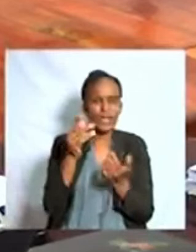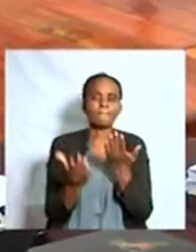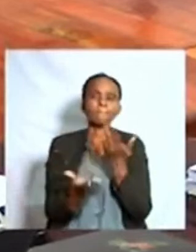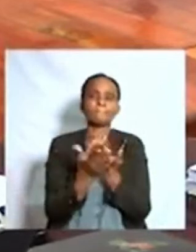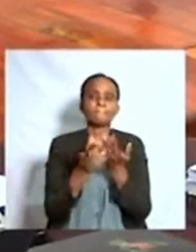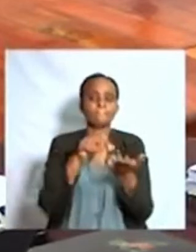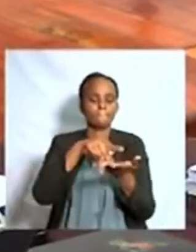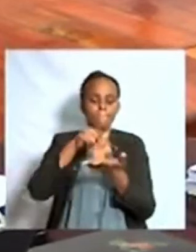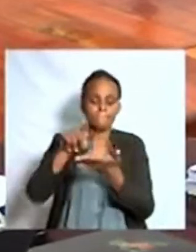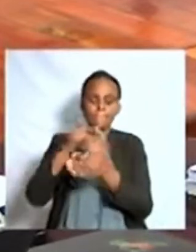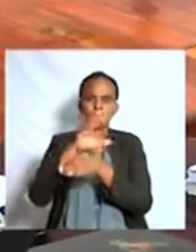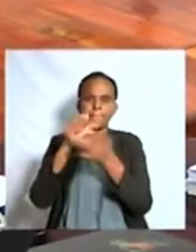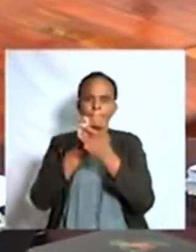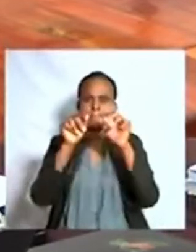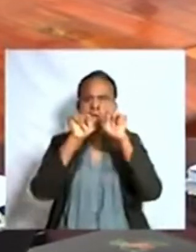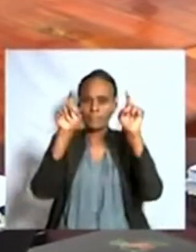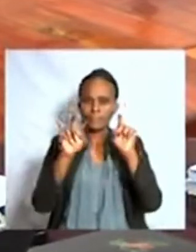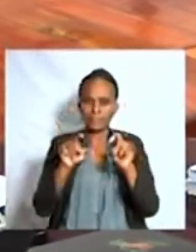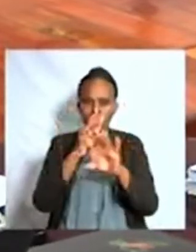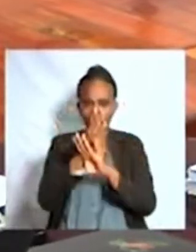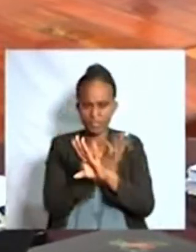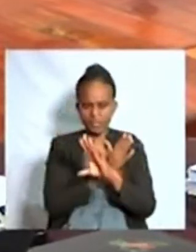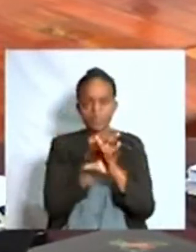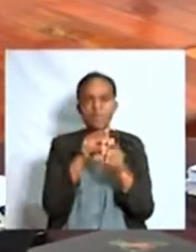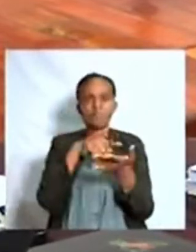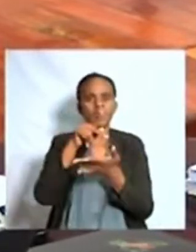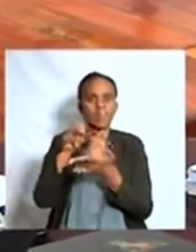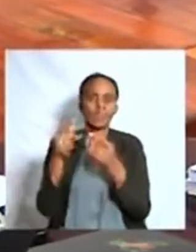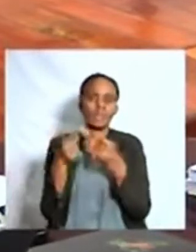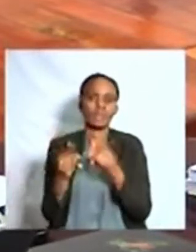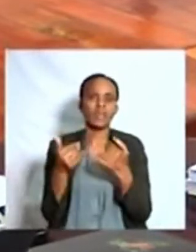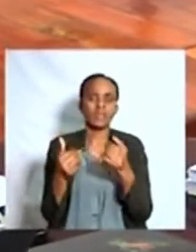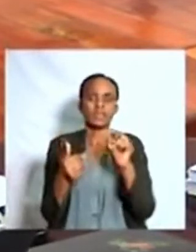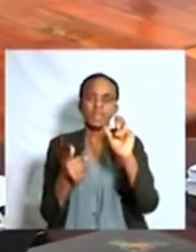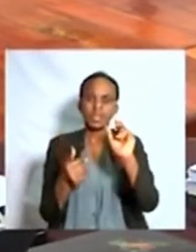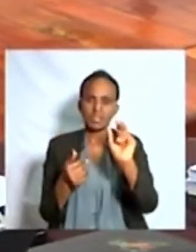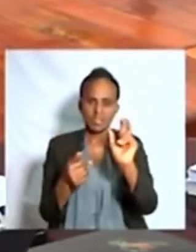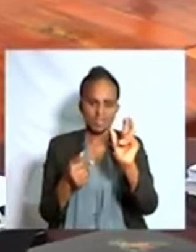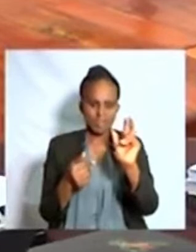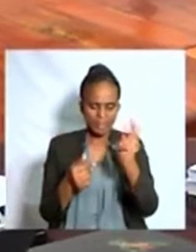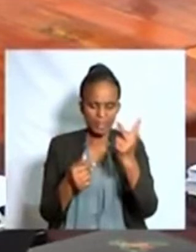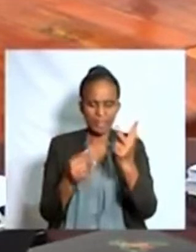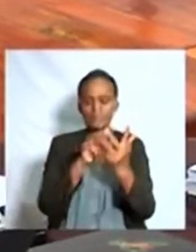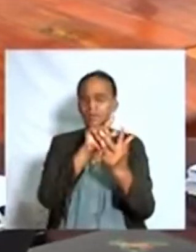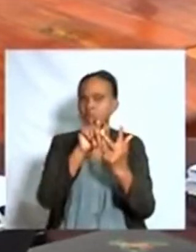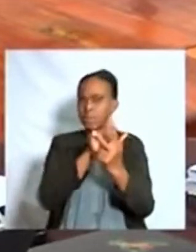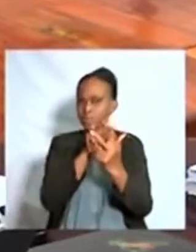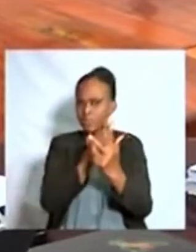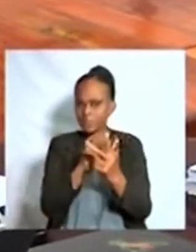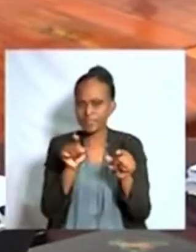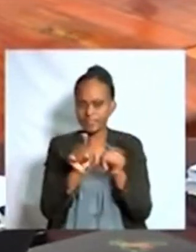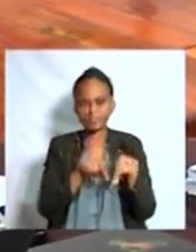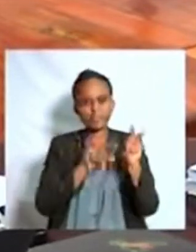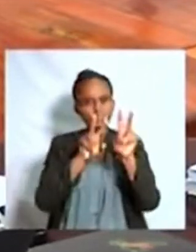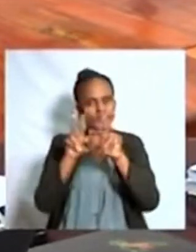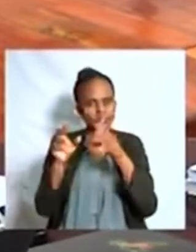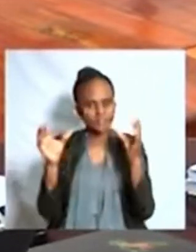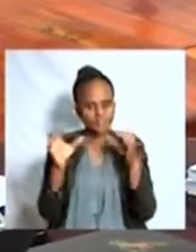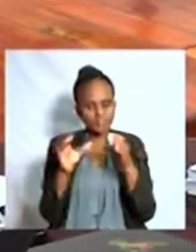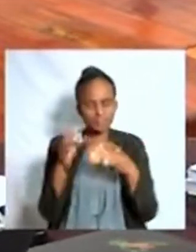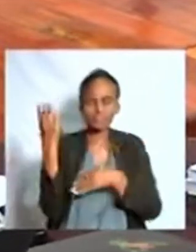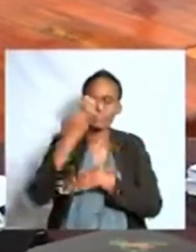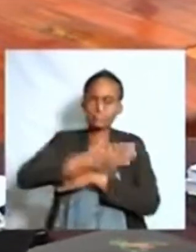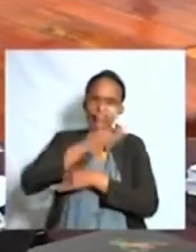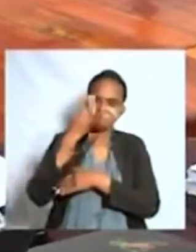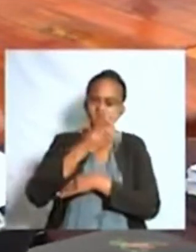payment certificate before a payment is made. Query 3, construction of a guard post at Council checkpoint